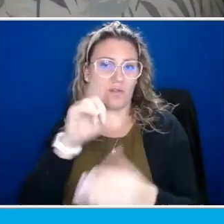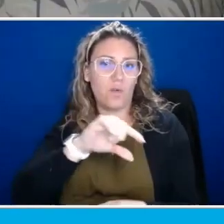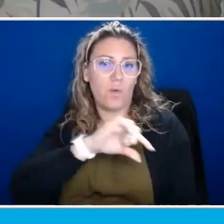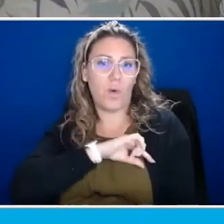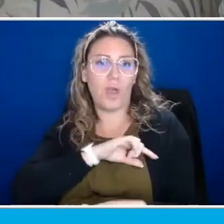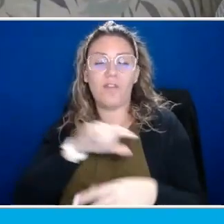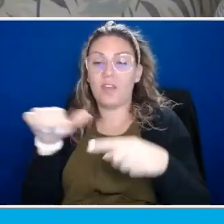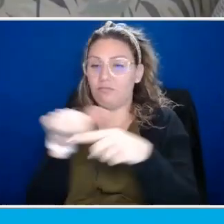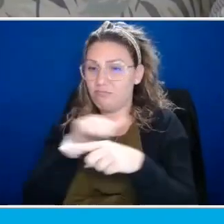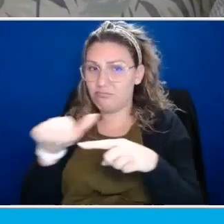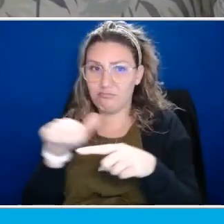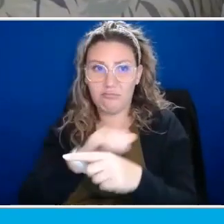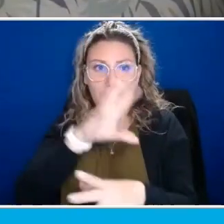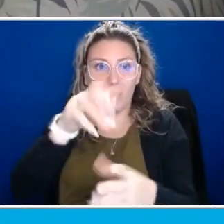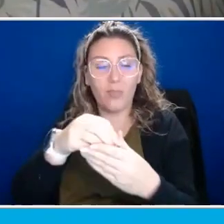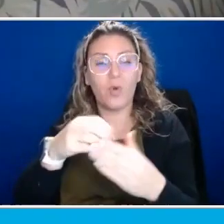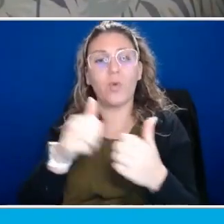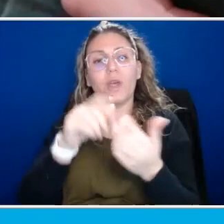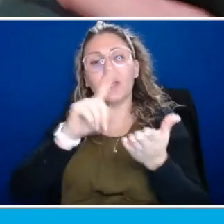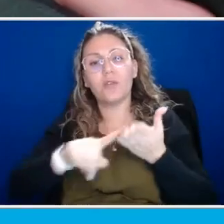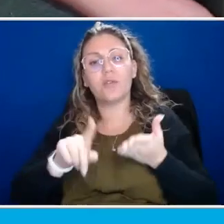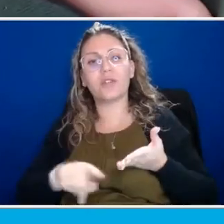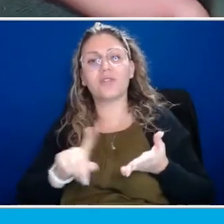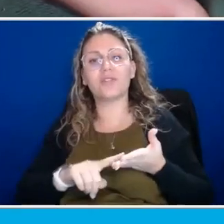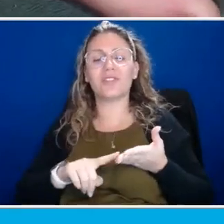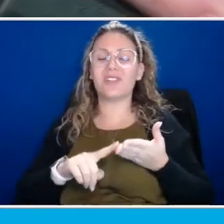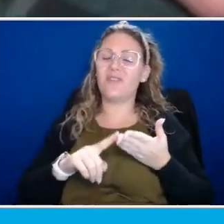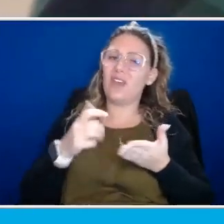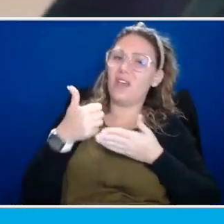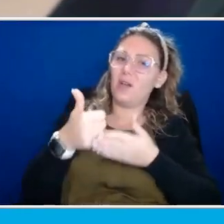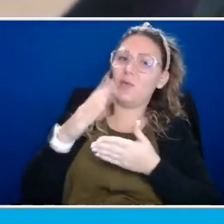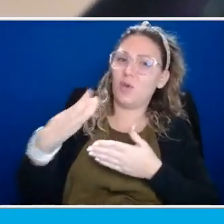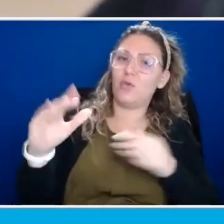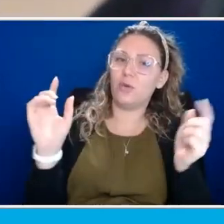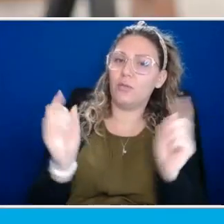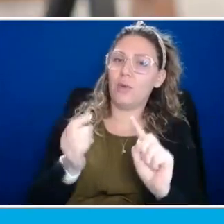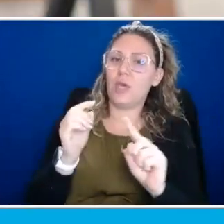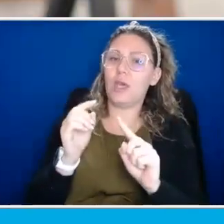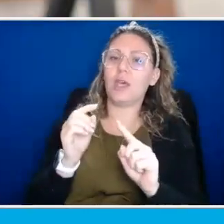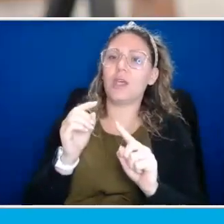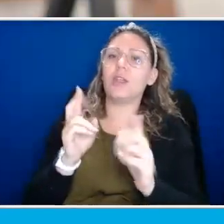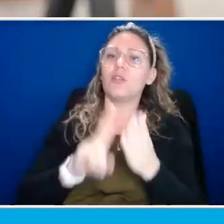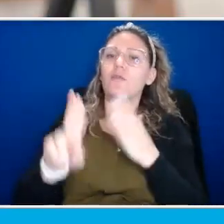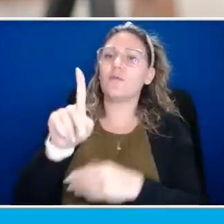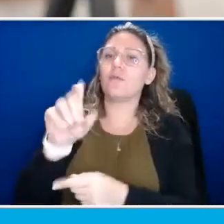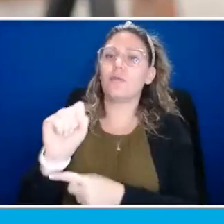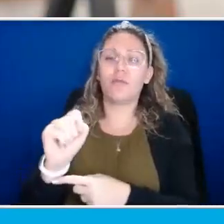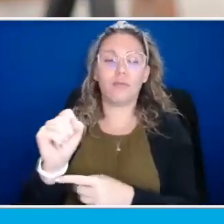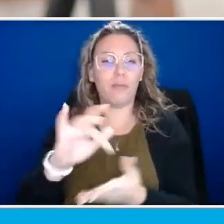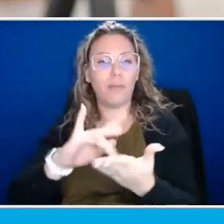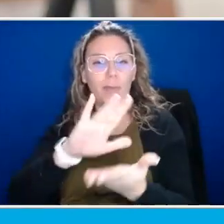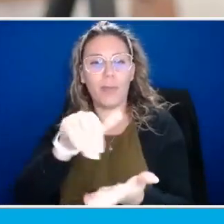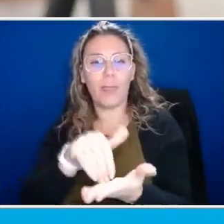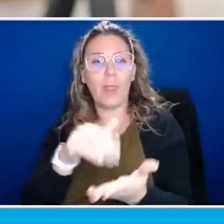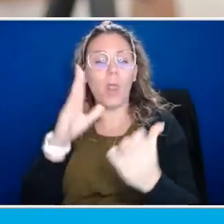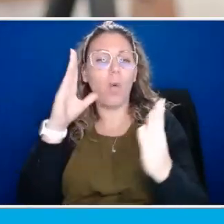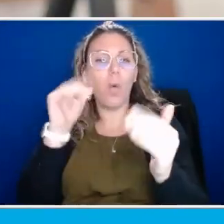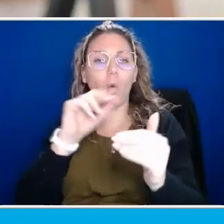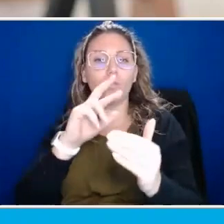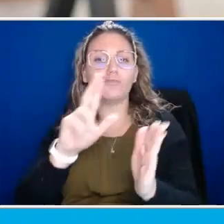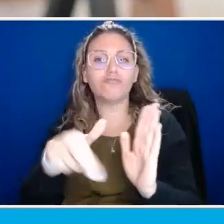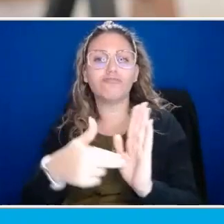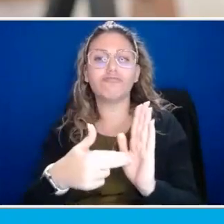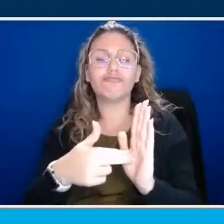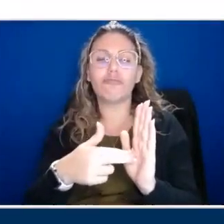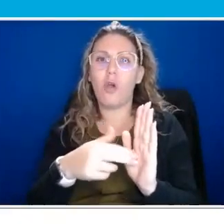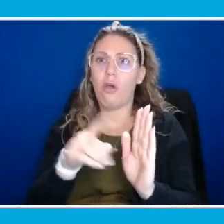participant in research aimed at easing your pain. The University of Kansas Medical Center hopes to enroll hundreds of patients. We'll show you